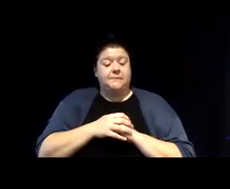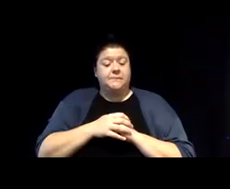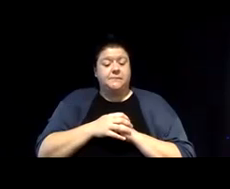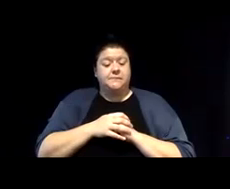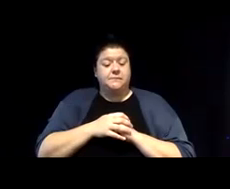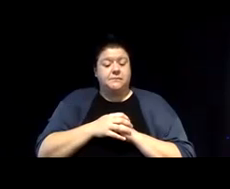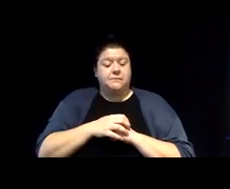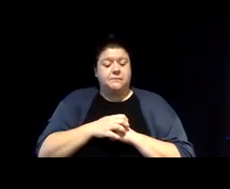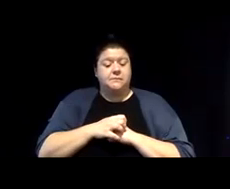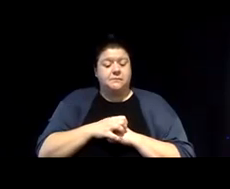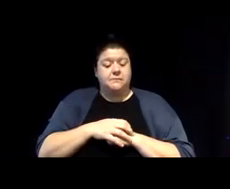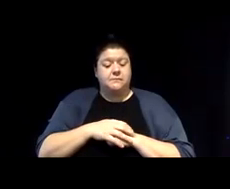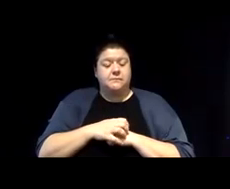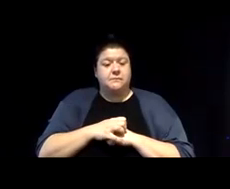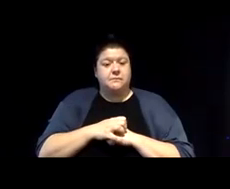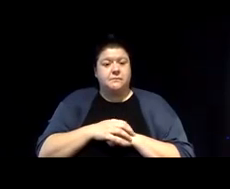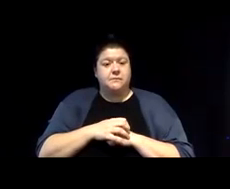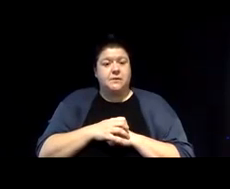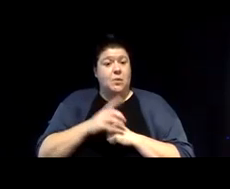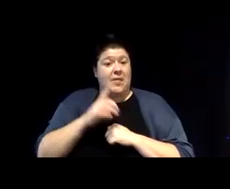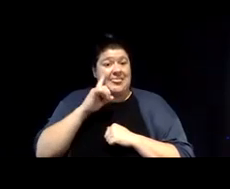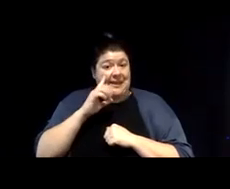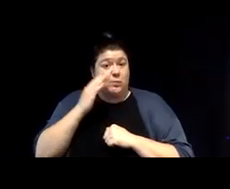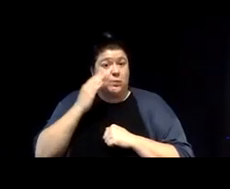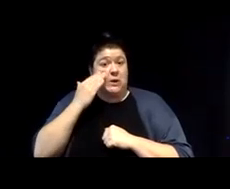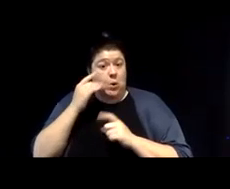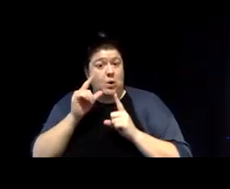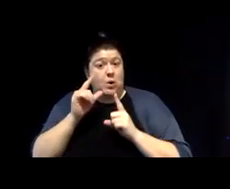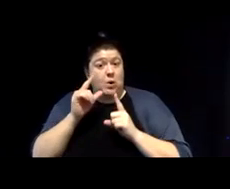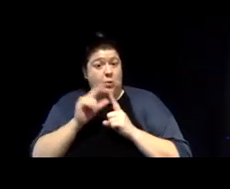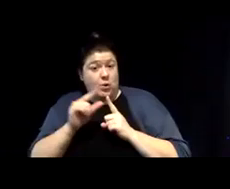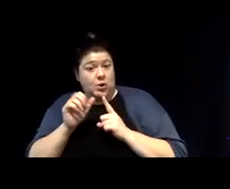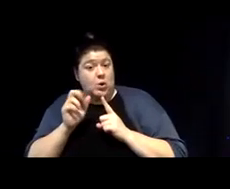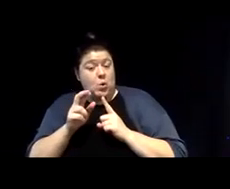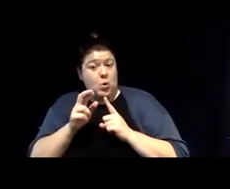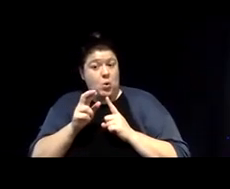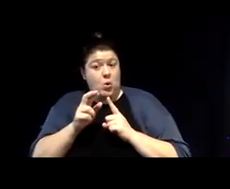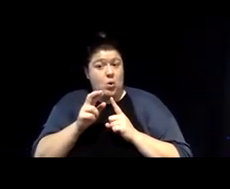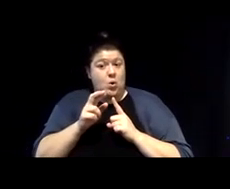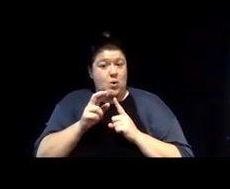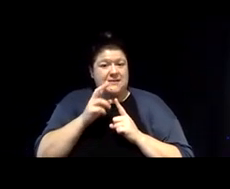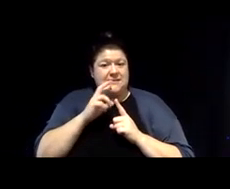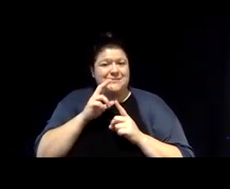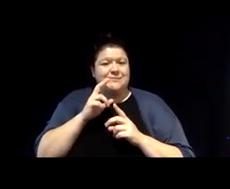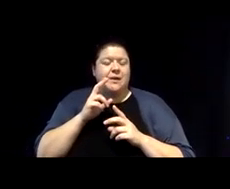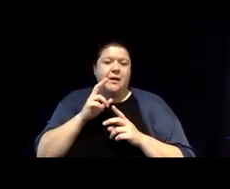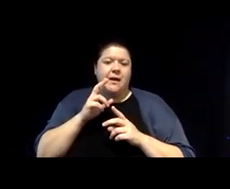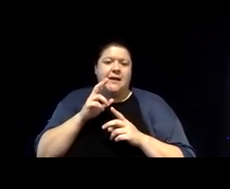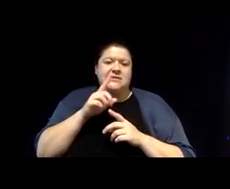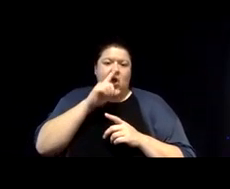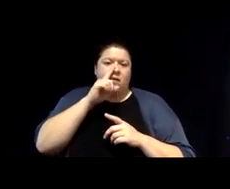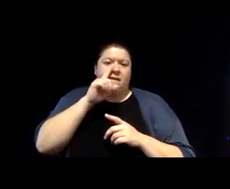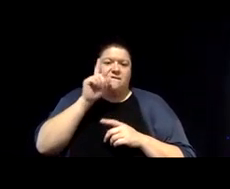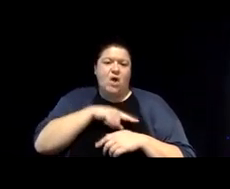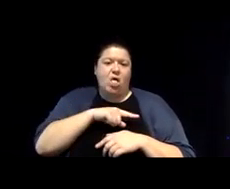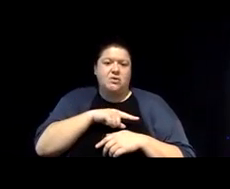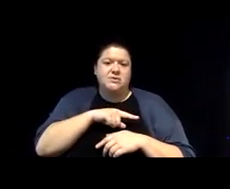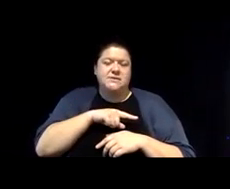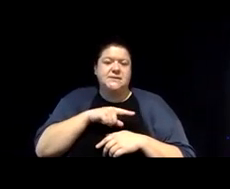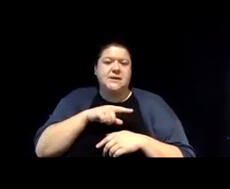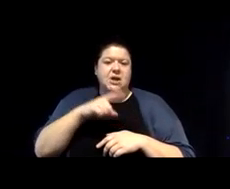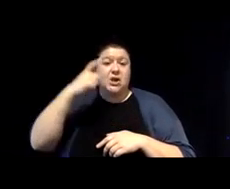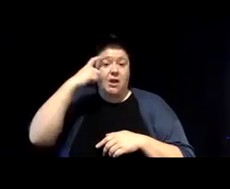when we think that we know a word, or that false cognates. Okay, and a false cognate is